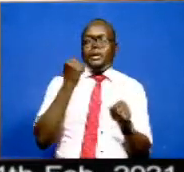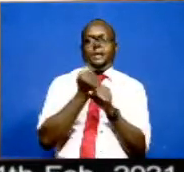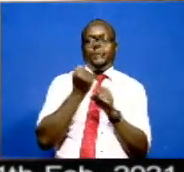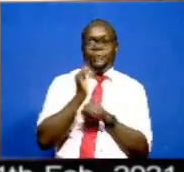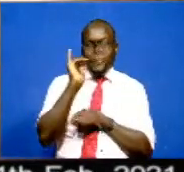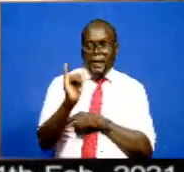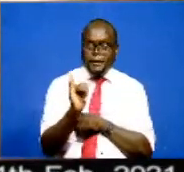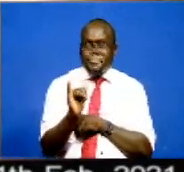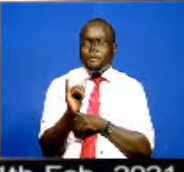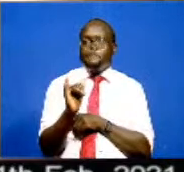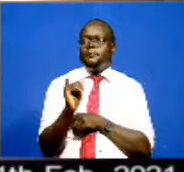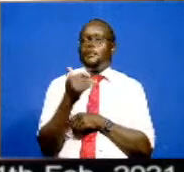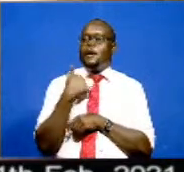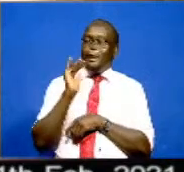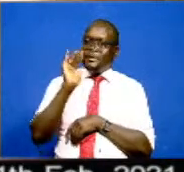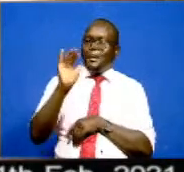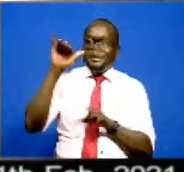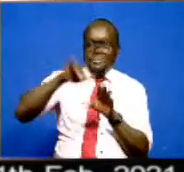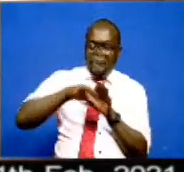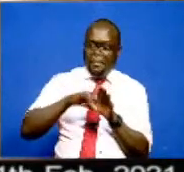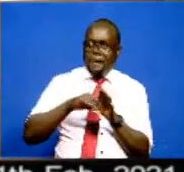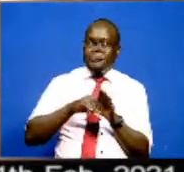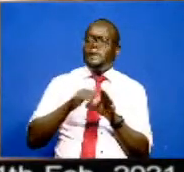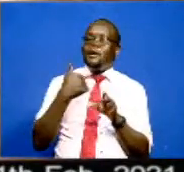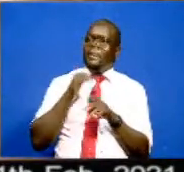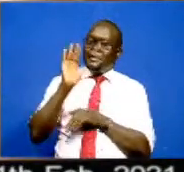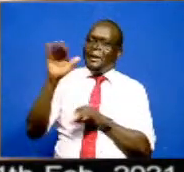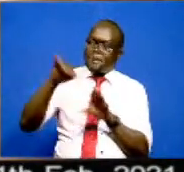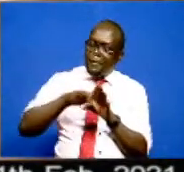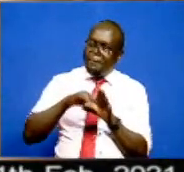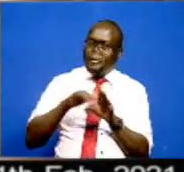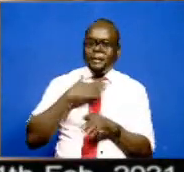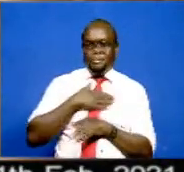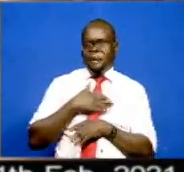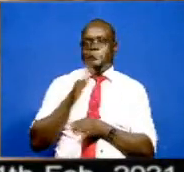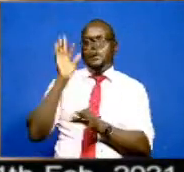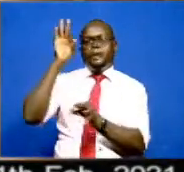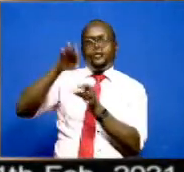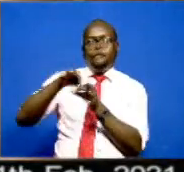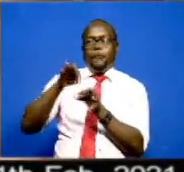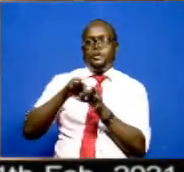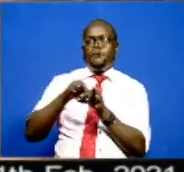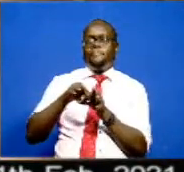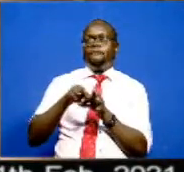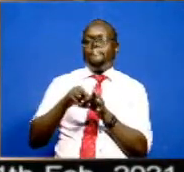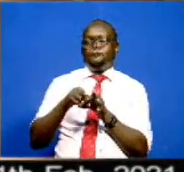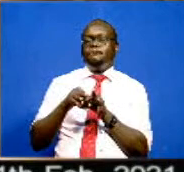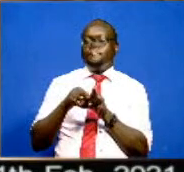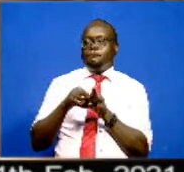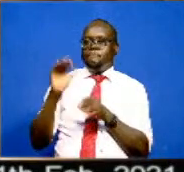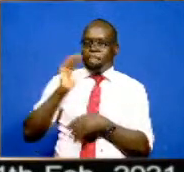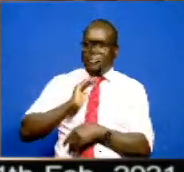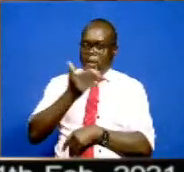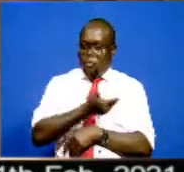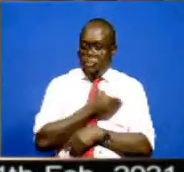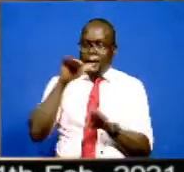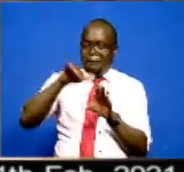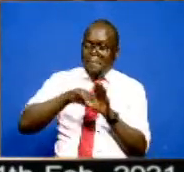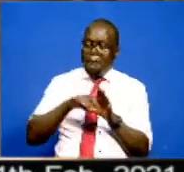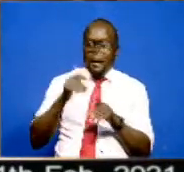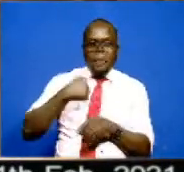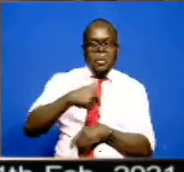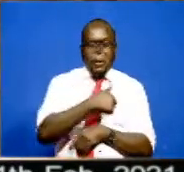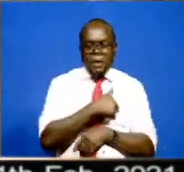wish to just ask members, and I want to thank members for just having voted very well on the Budget Committee, because we were almost at the